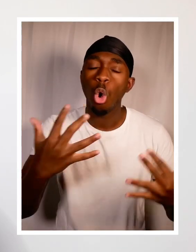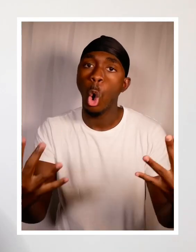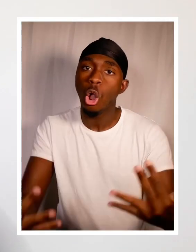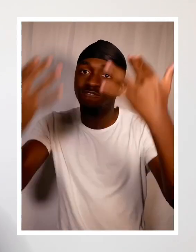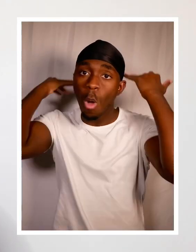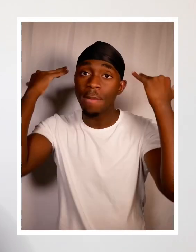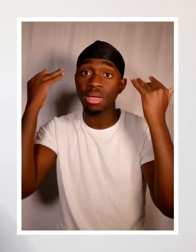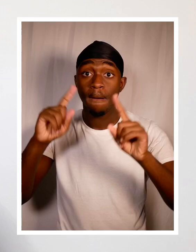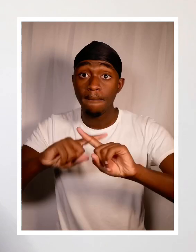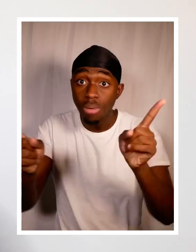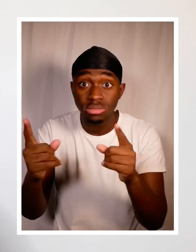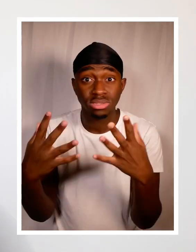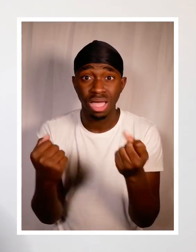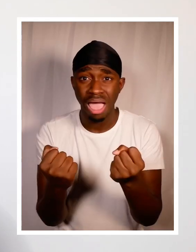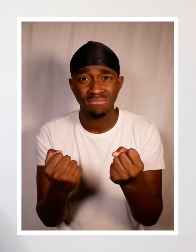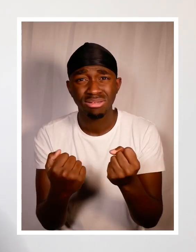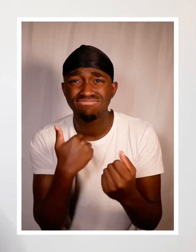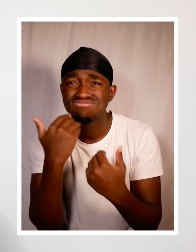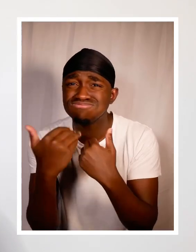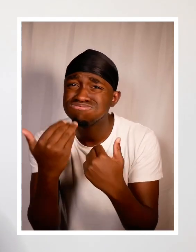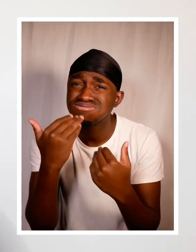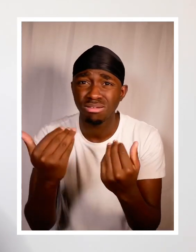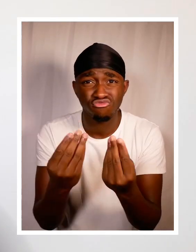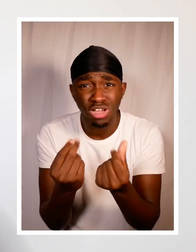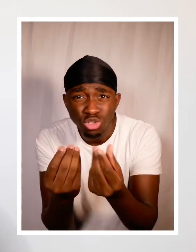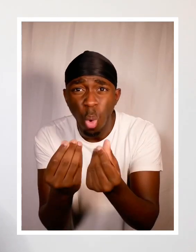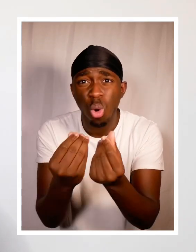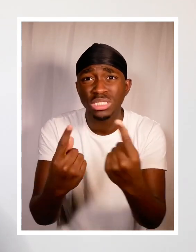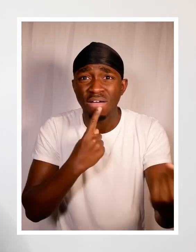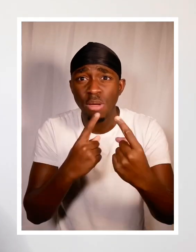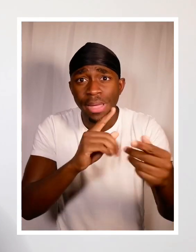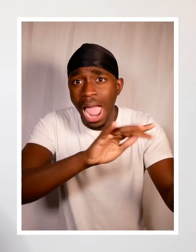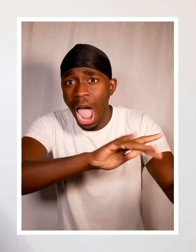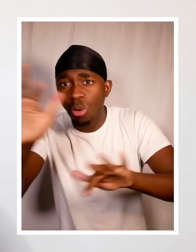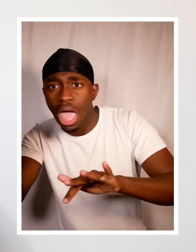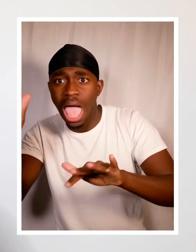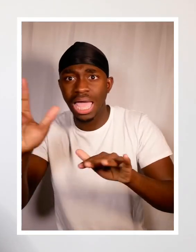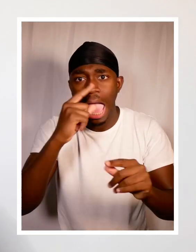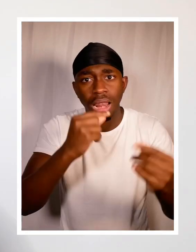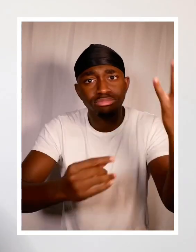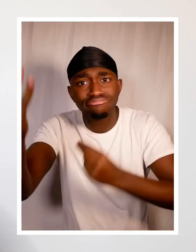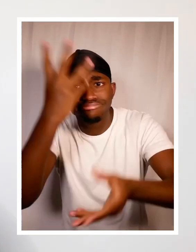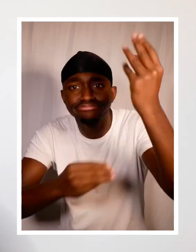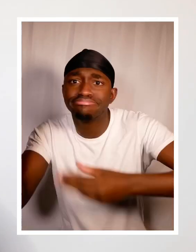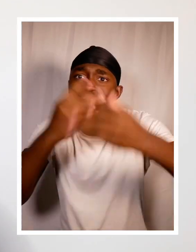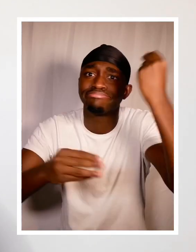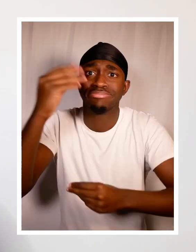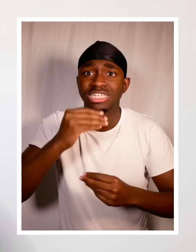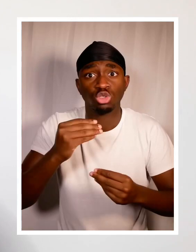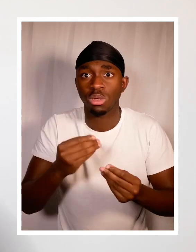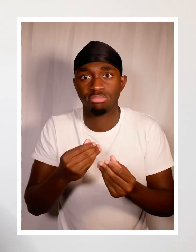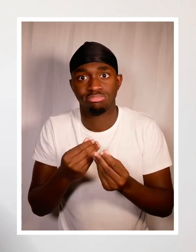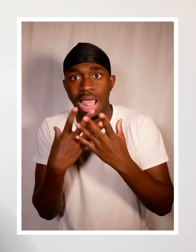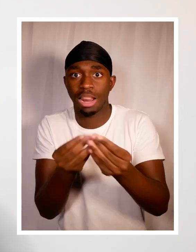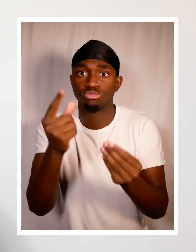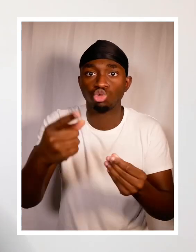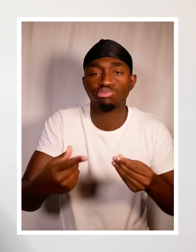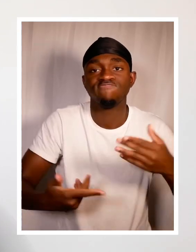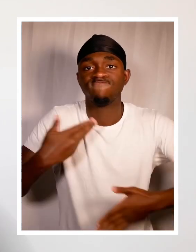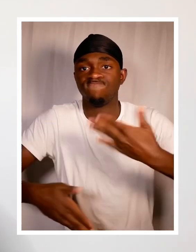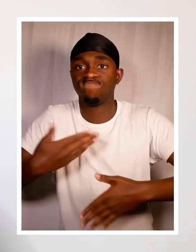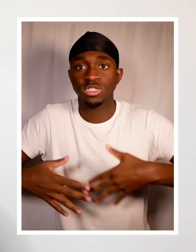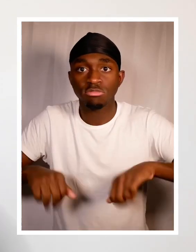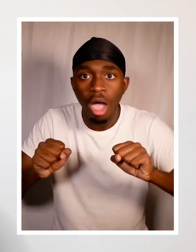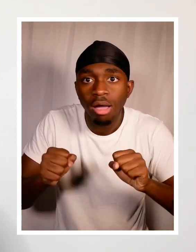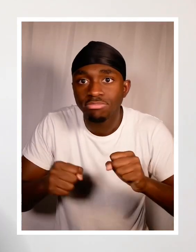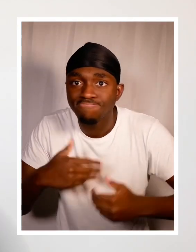you can do to get you up and going i'll also leave a link down below to code first girls if you're a woman who wants to learn how